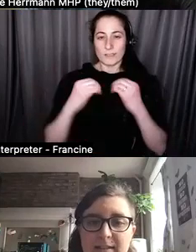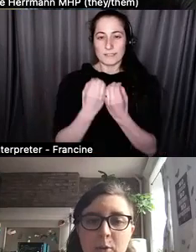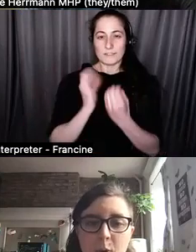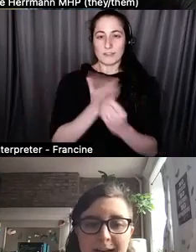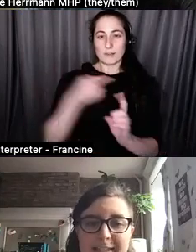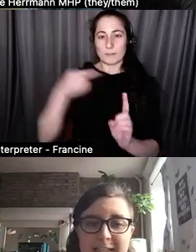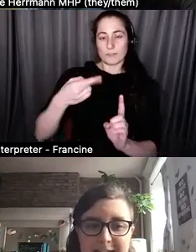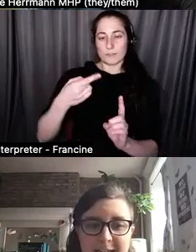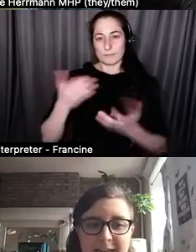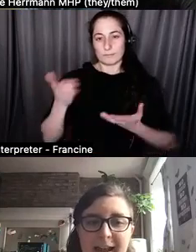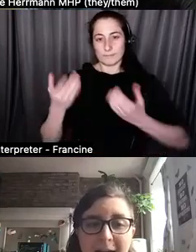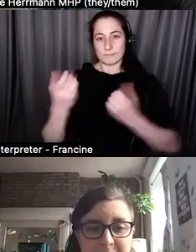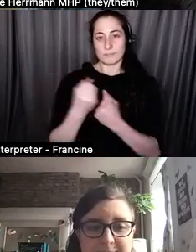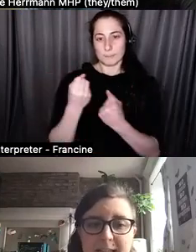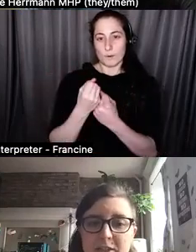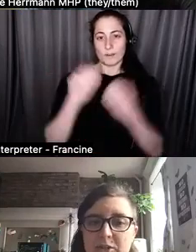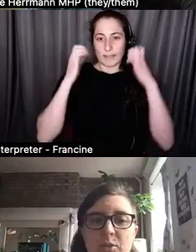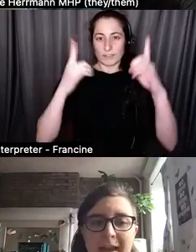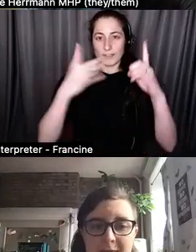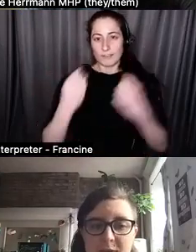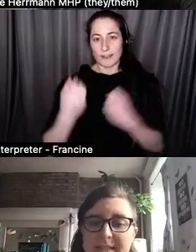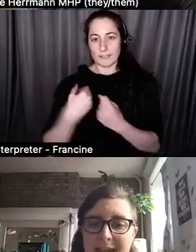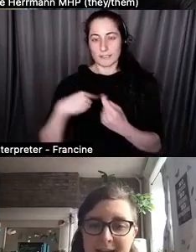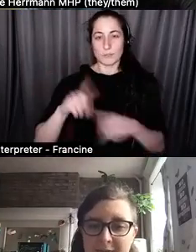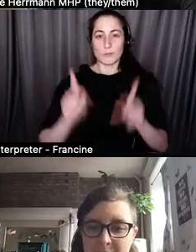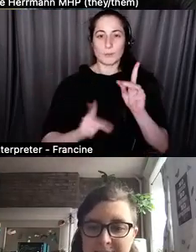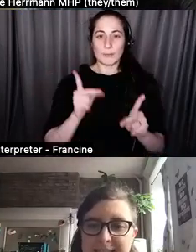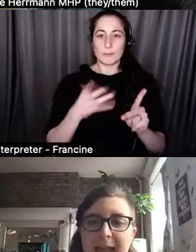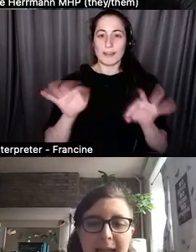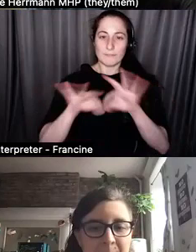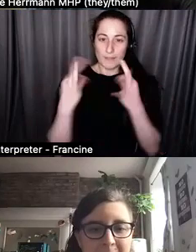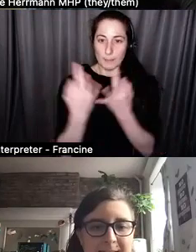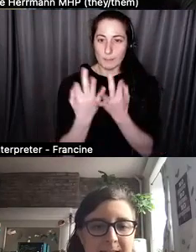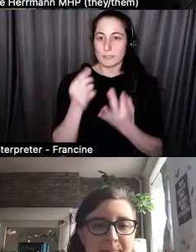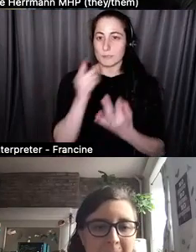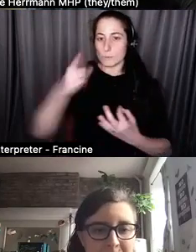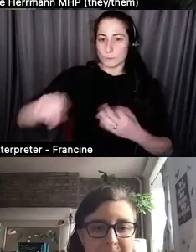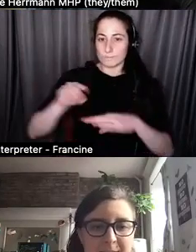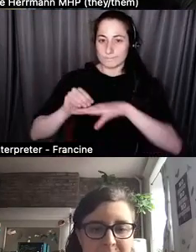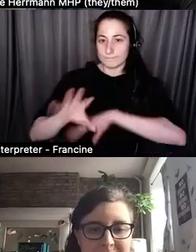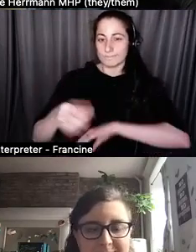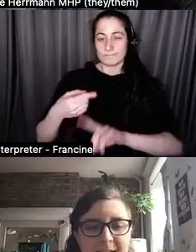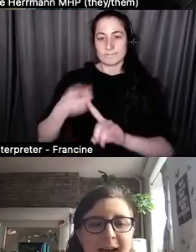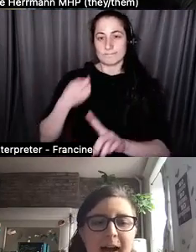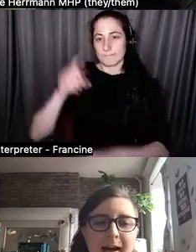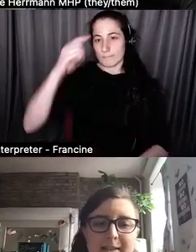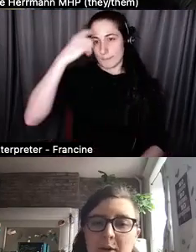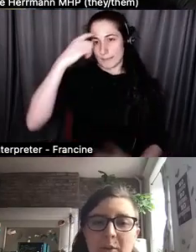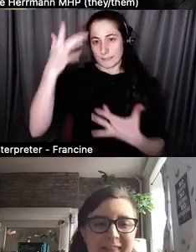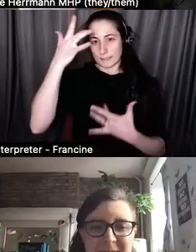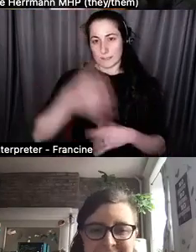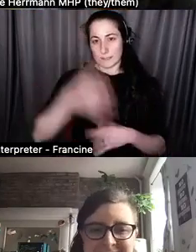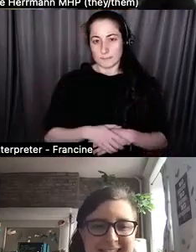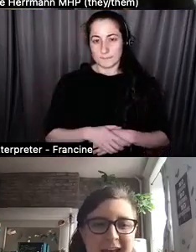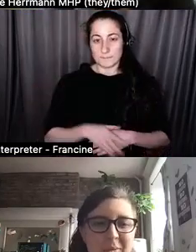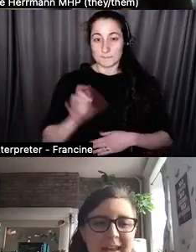provide support, education, and advocacy to individuals and families impacted by mental illness. So what